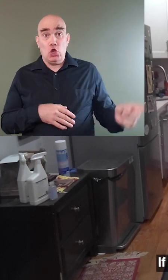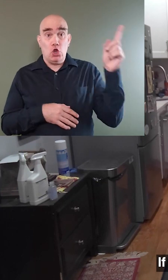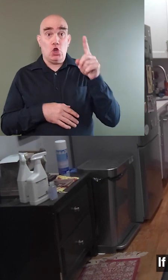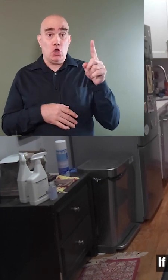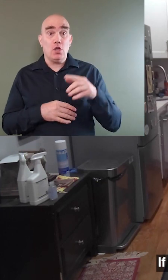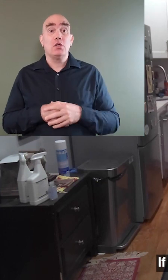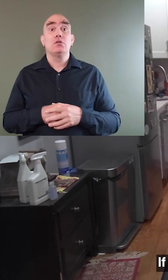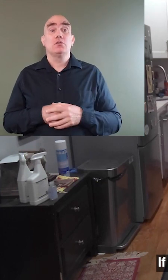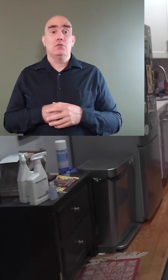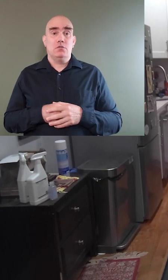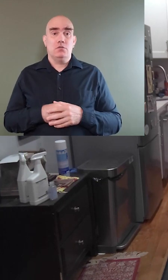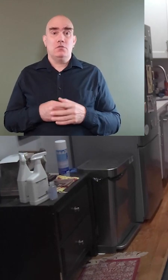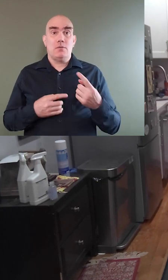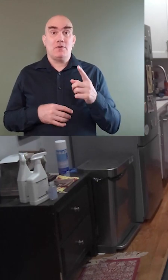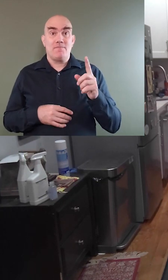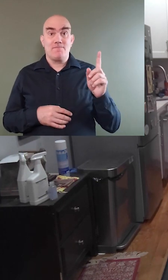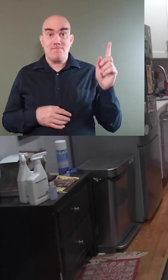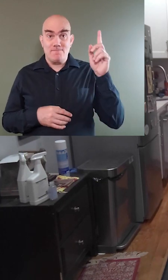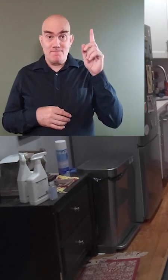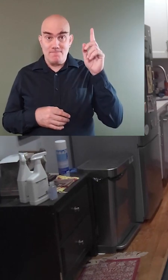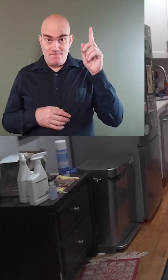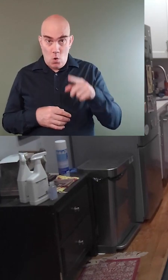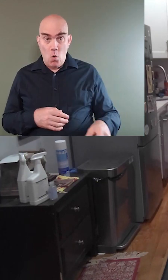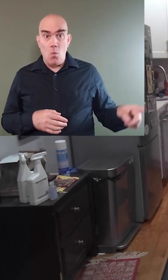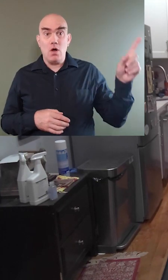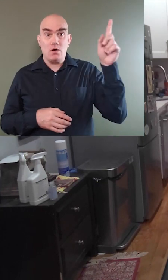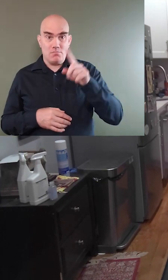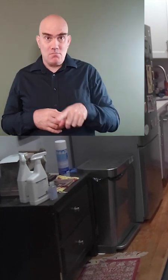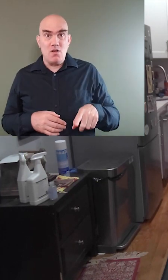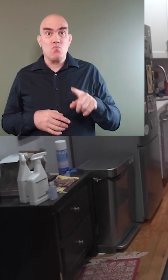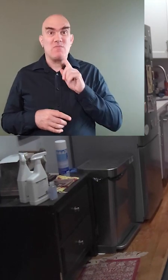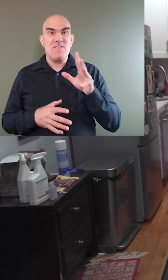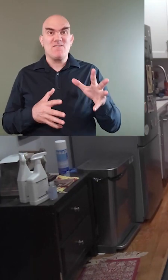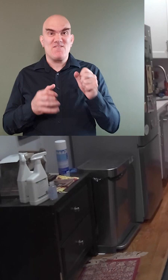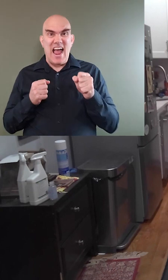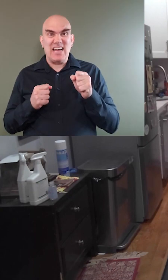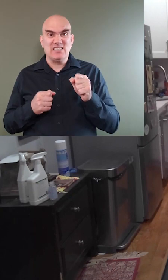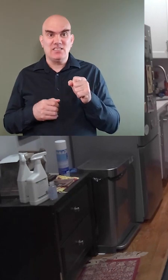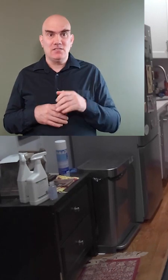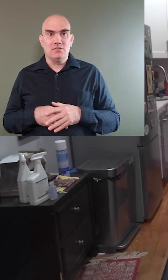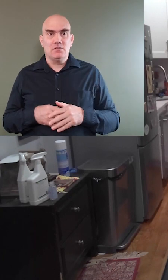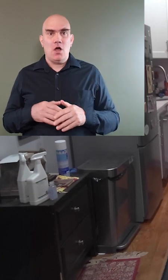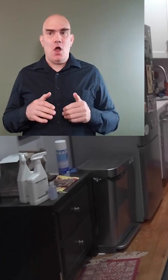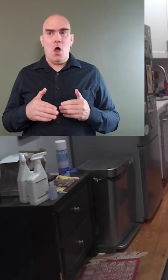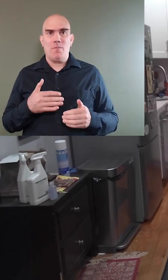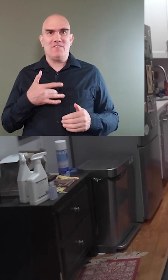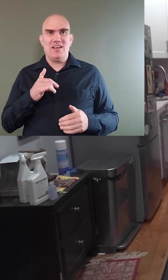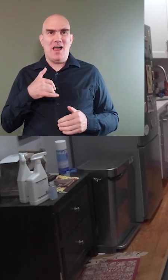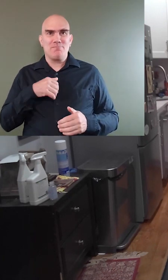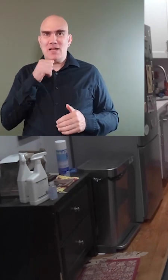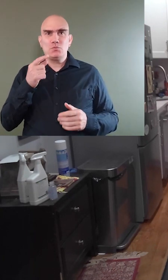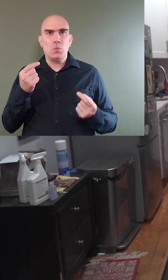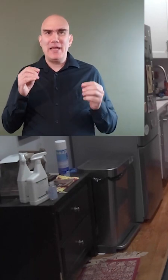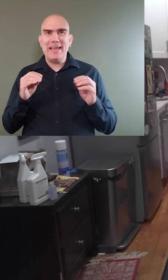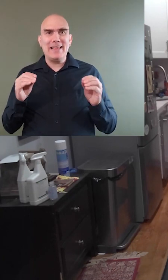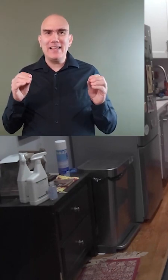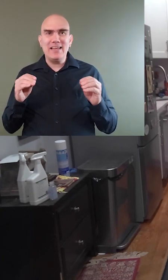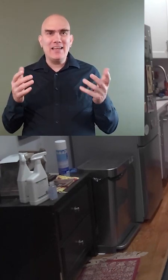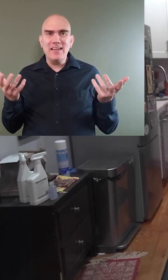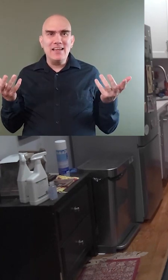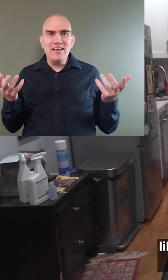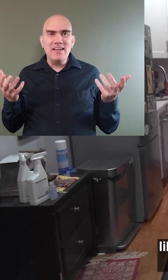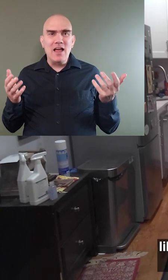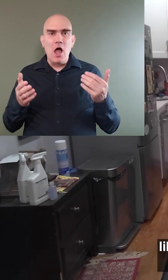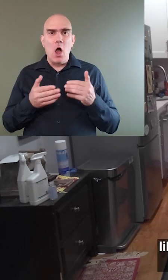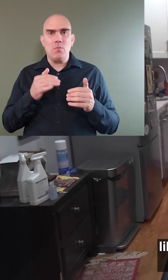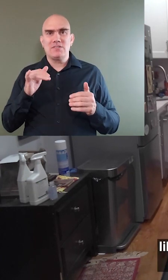in a circle, coming forward, over and back really fast, it almost feels like I'm not doing